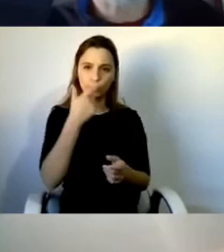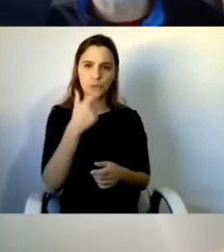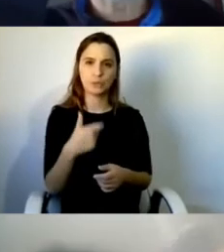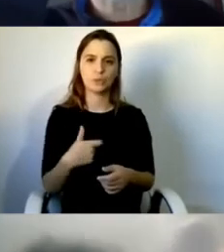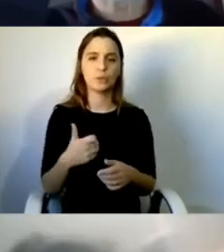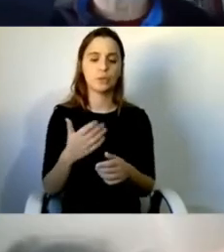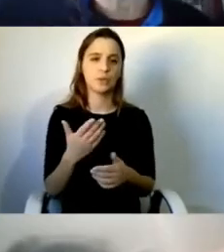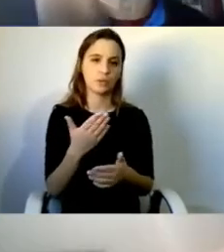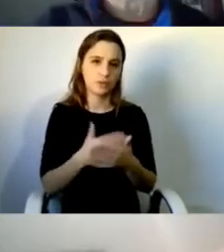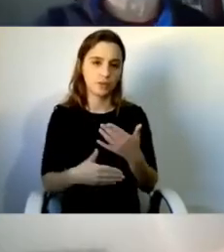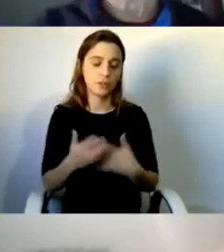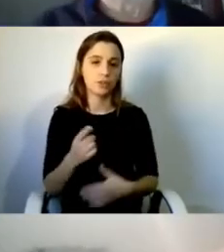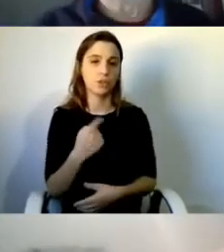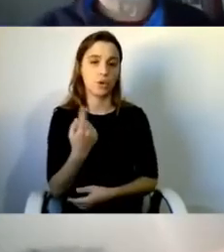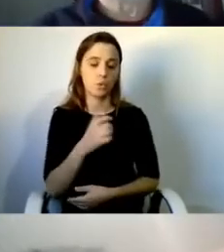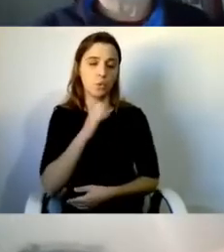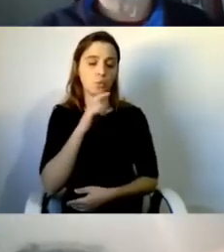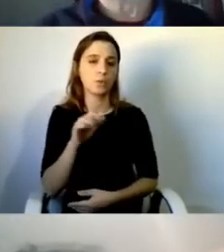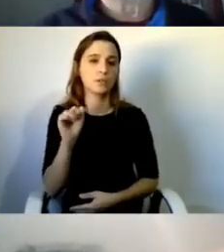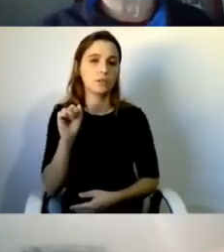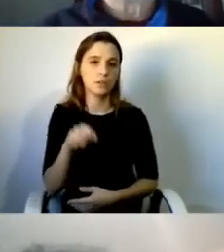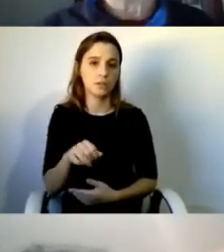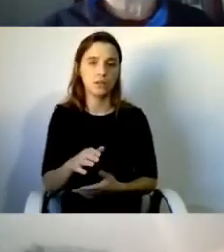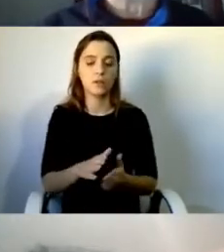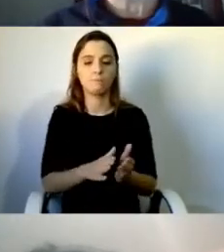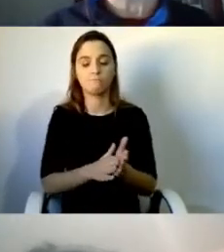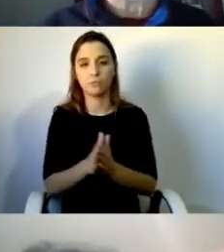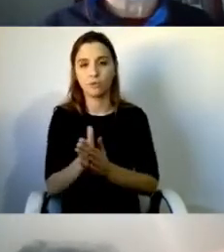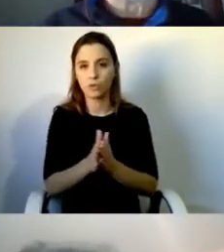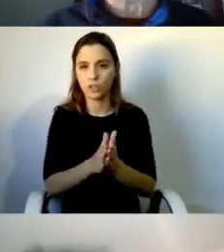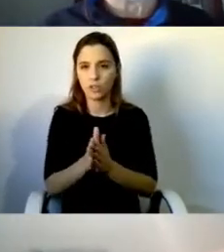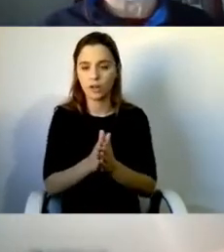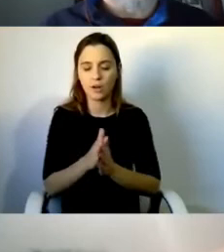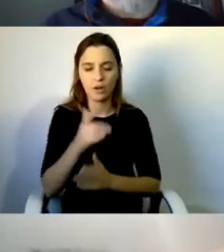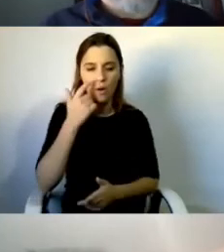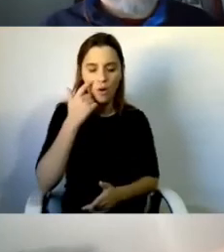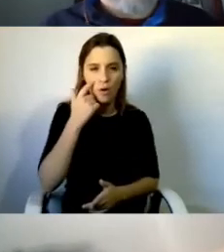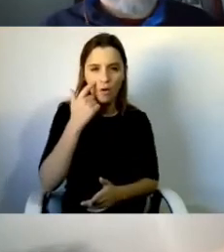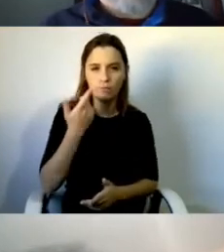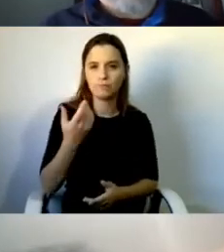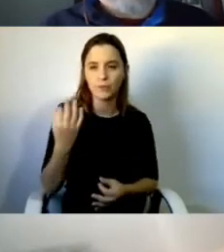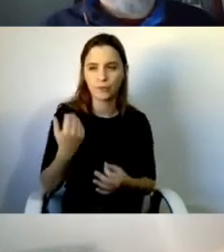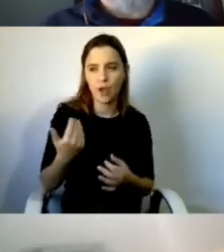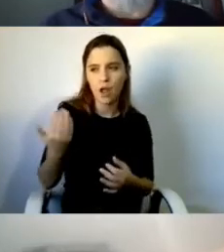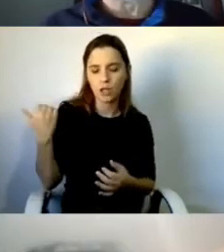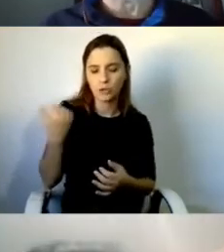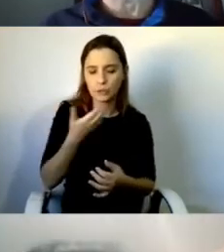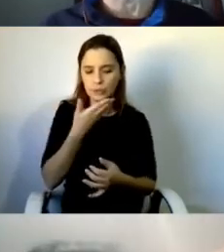the experience that we got with personal assistance to draft our legislation.